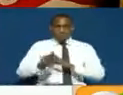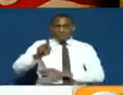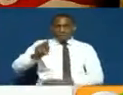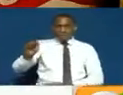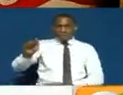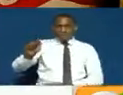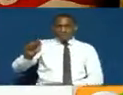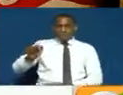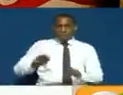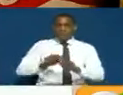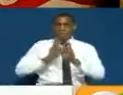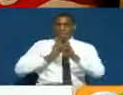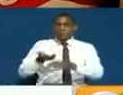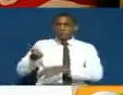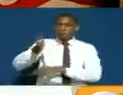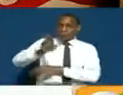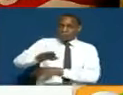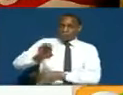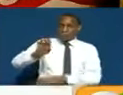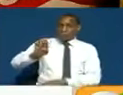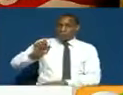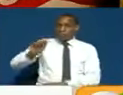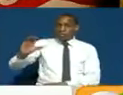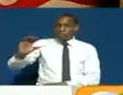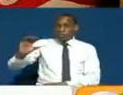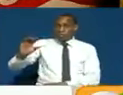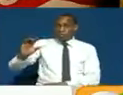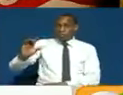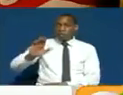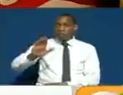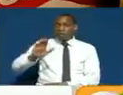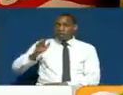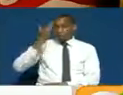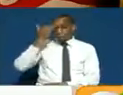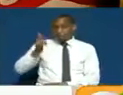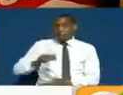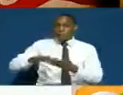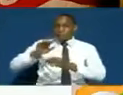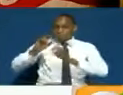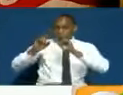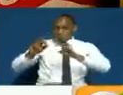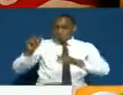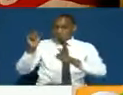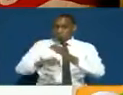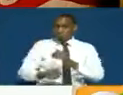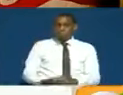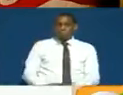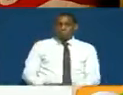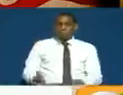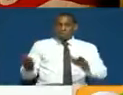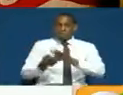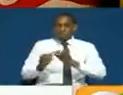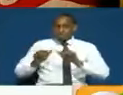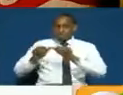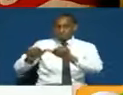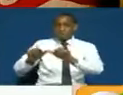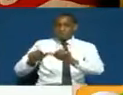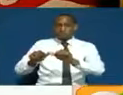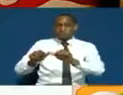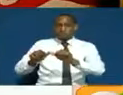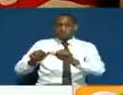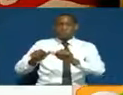and reportedly returned them to the EACC for, you guessed it, further probe. The files remain there, to the